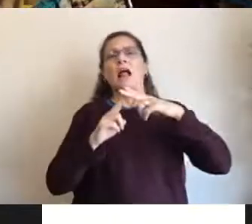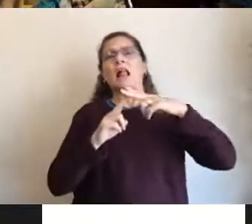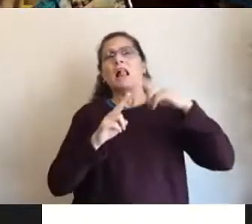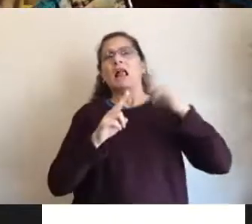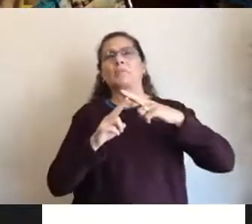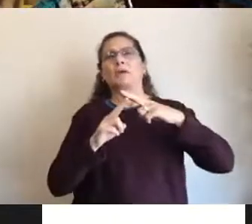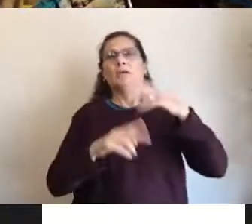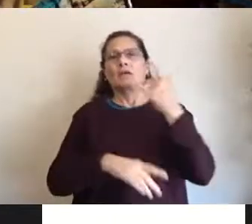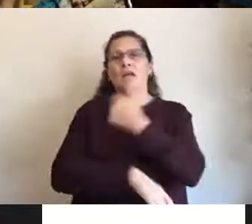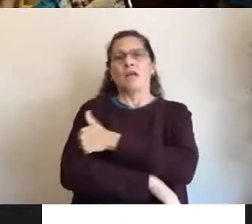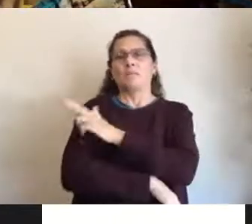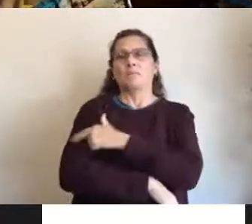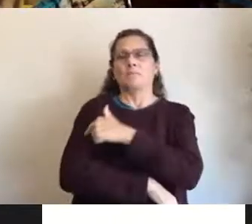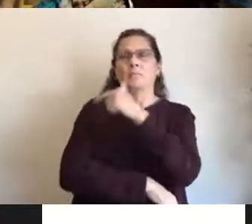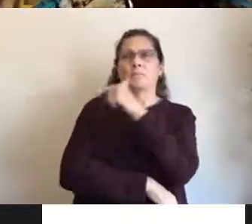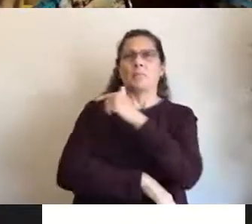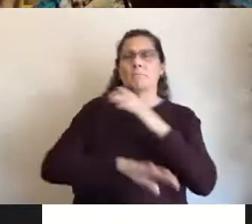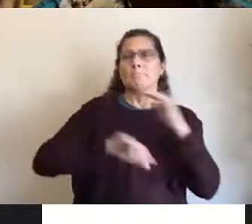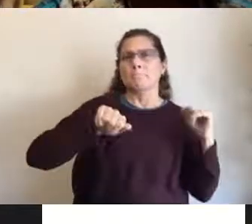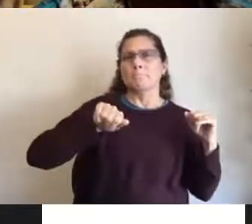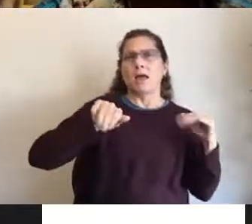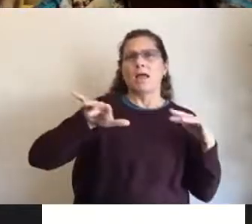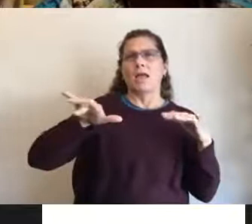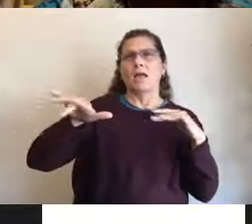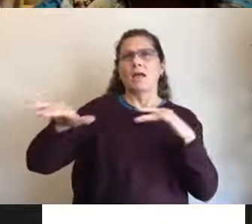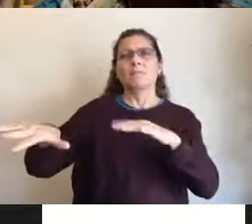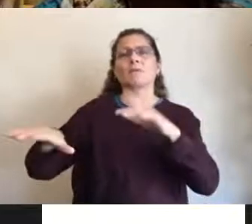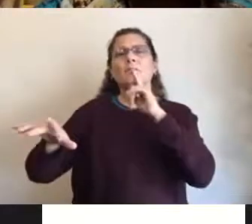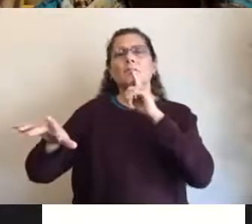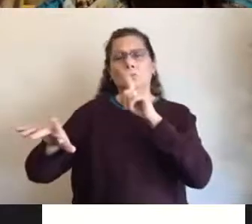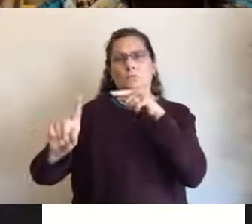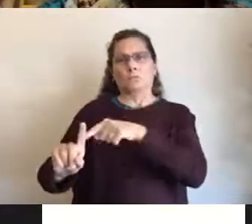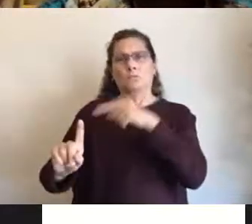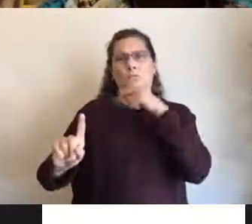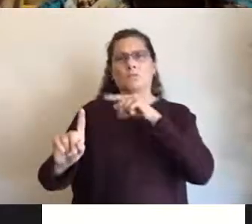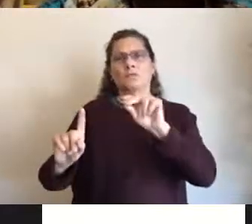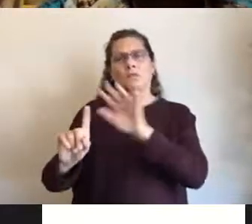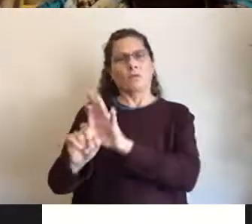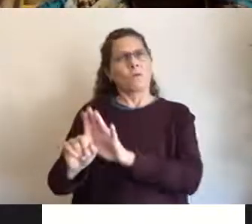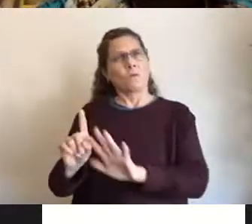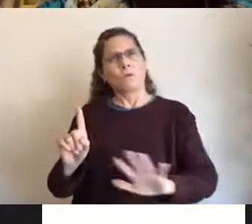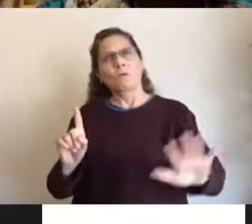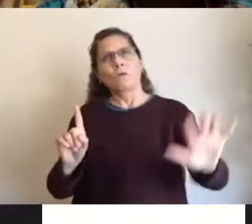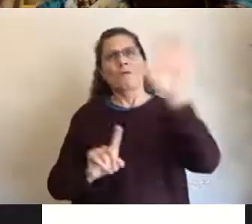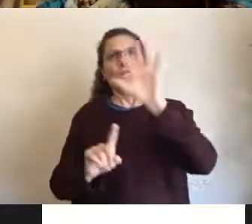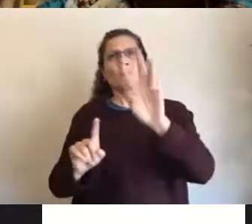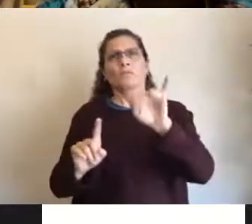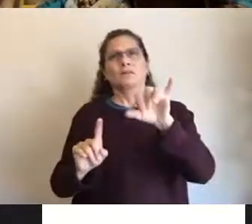Wisconsin as well as in Milwaukee County. In the county, we now have 418 people hospitalized with